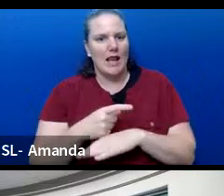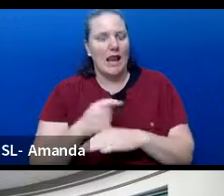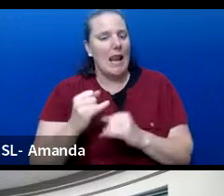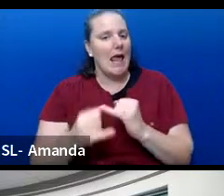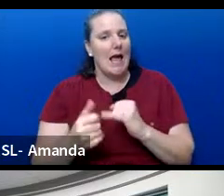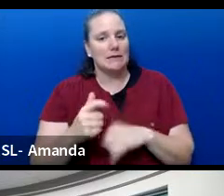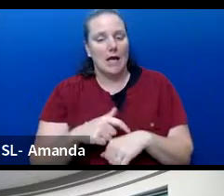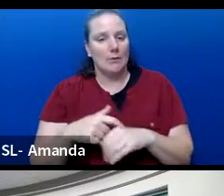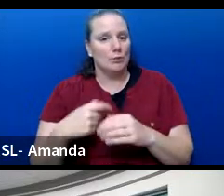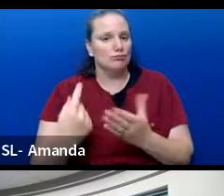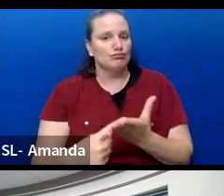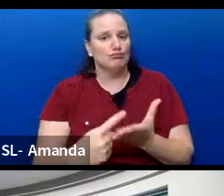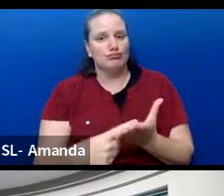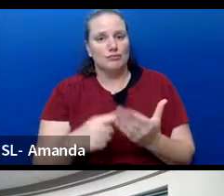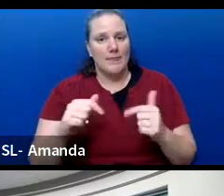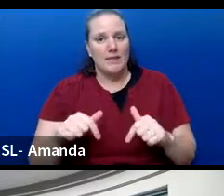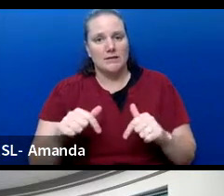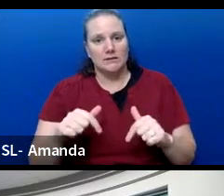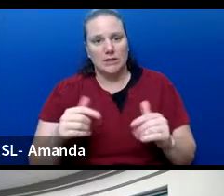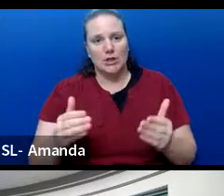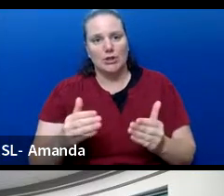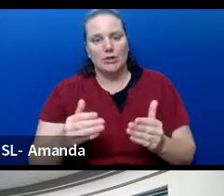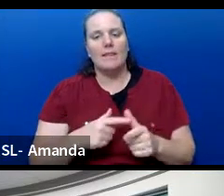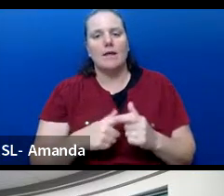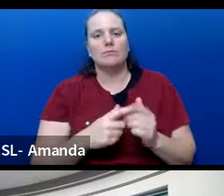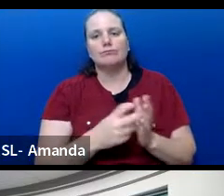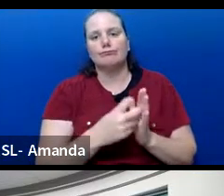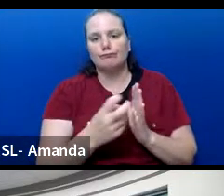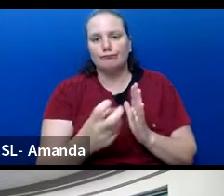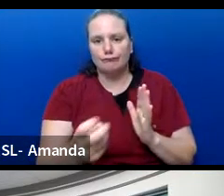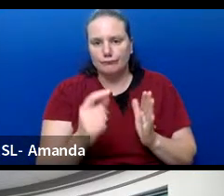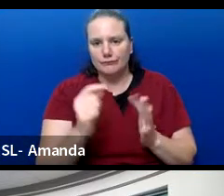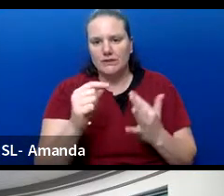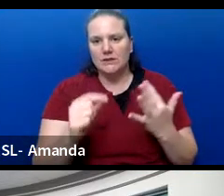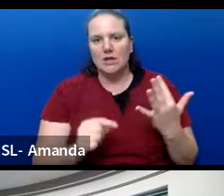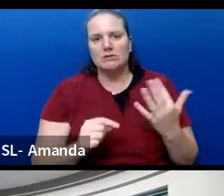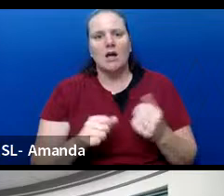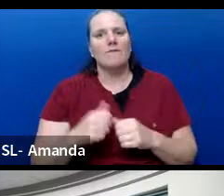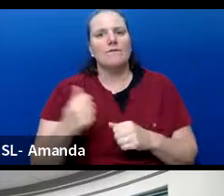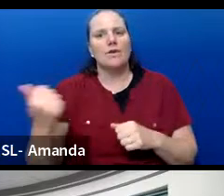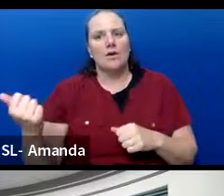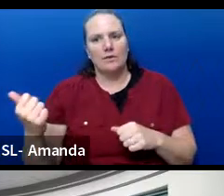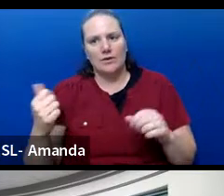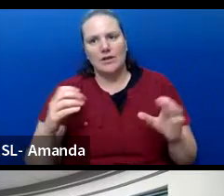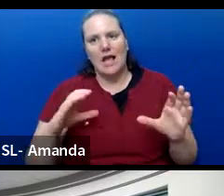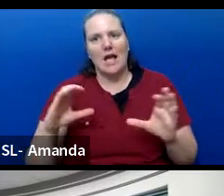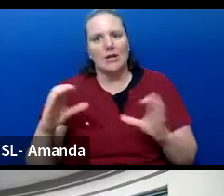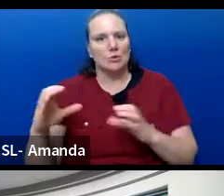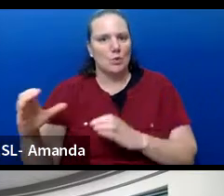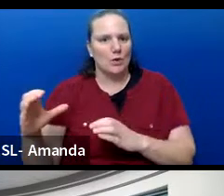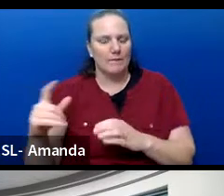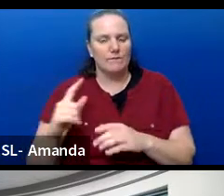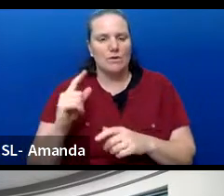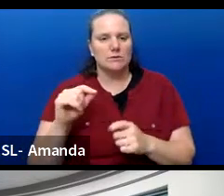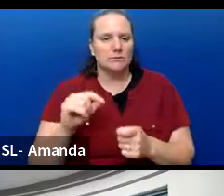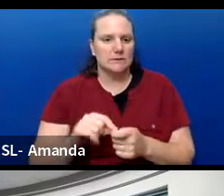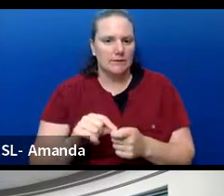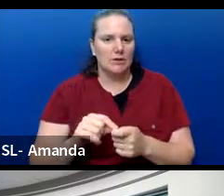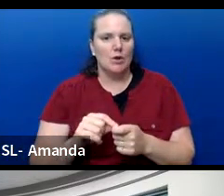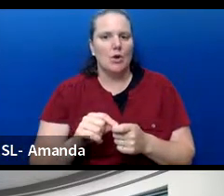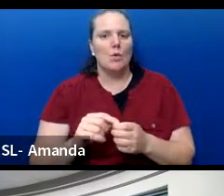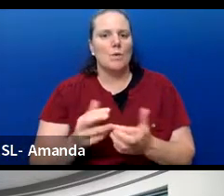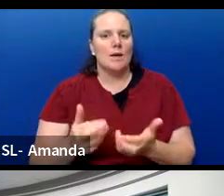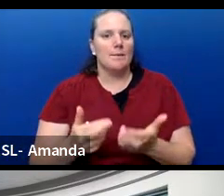about this here, and then we're going to dig into the details in every other category to get you to really specific